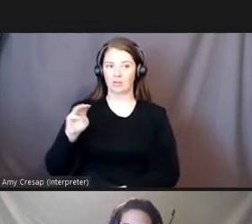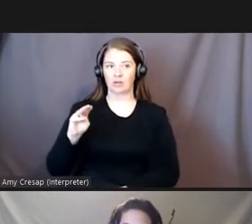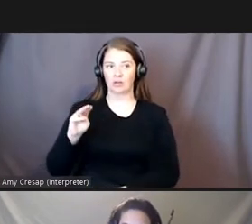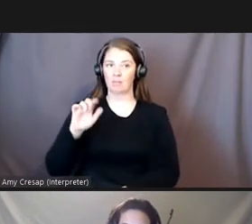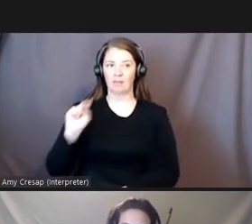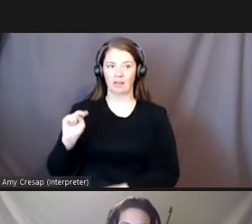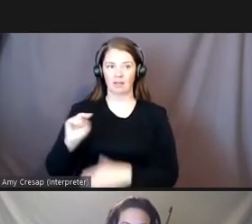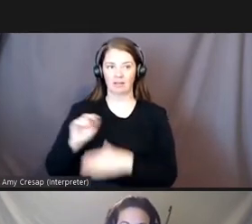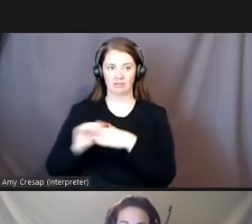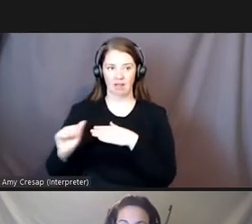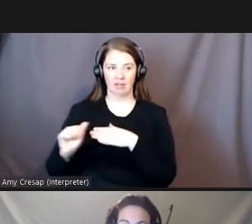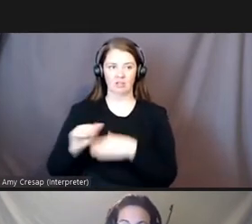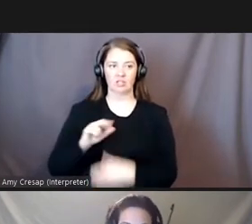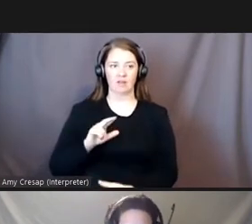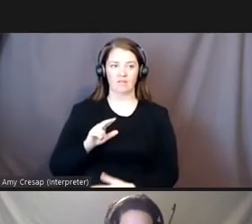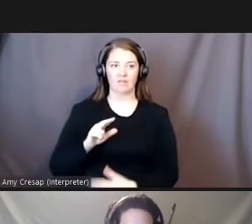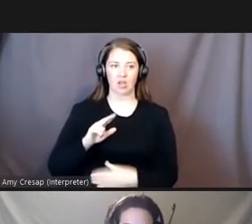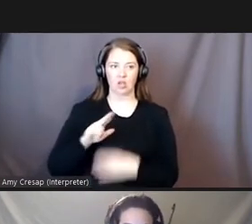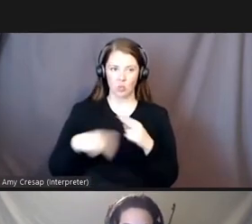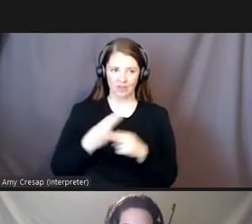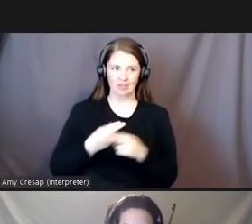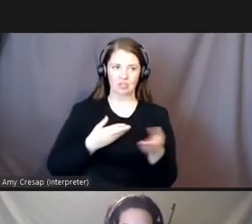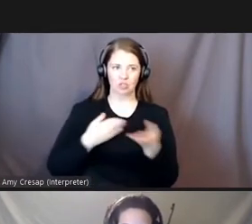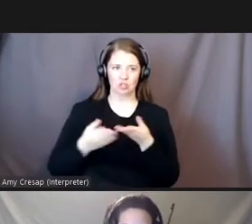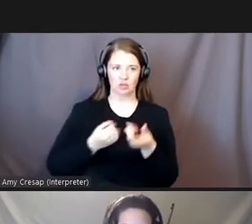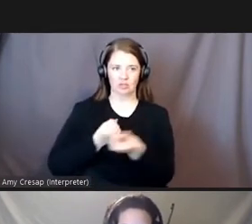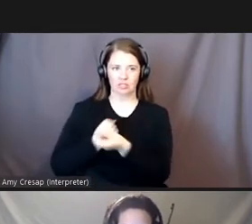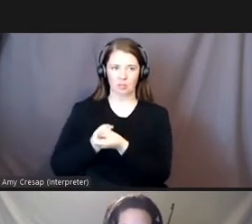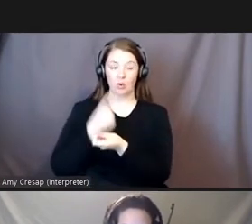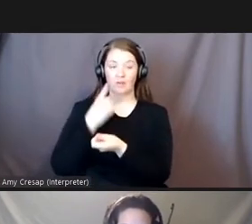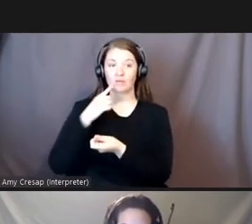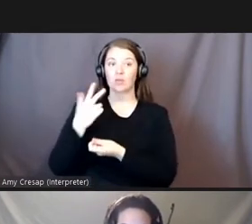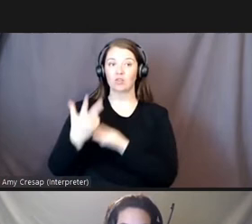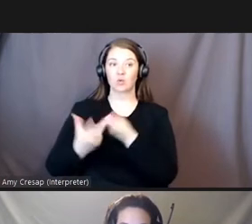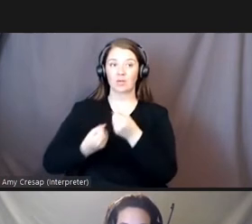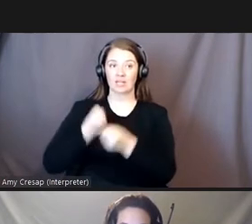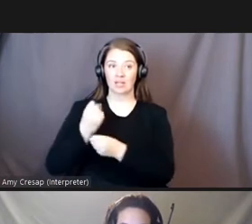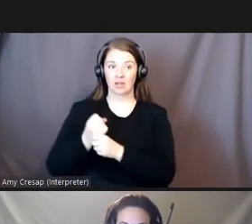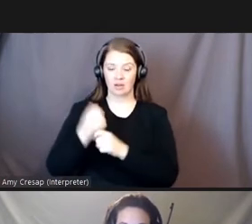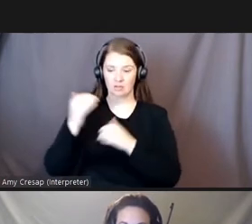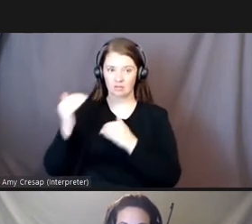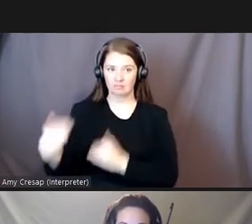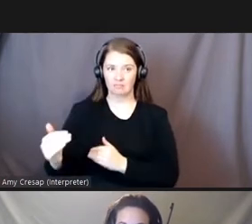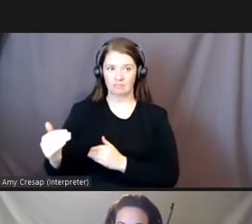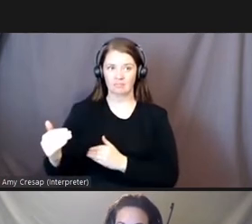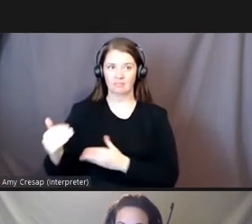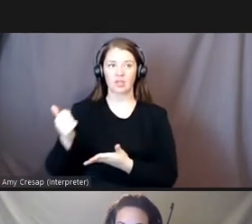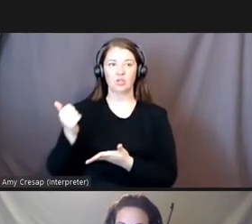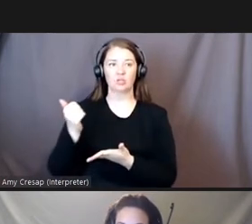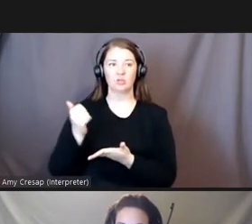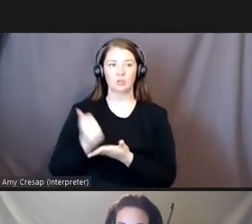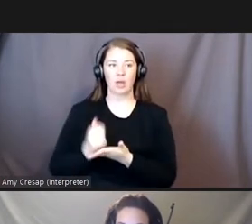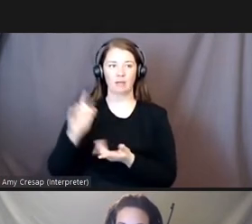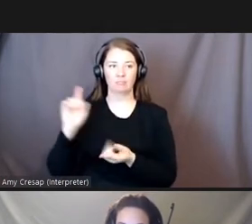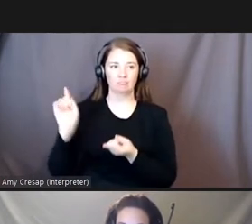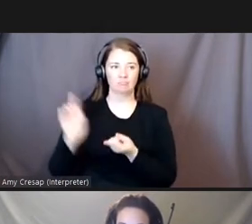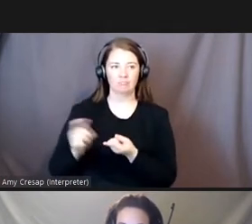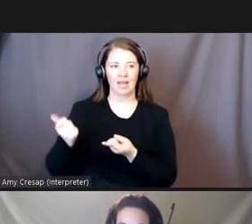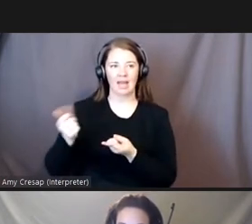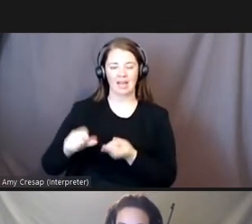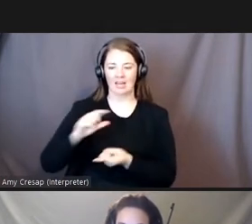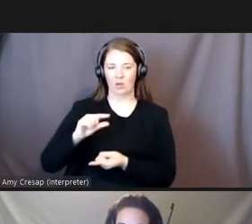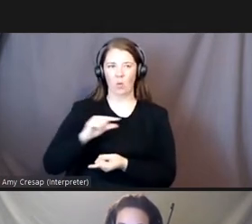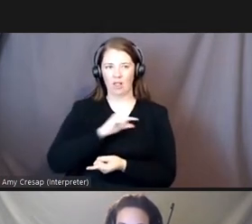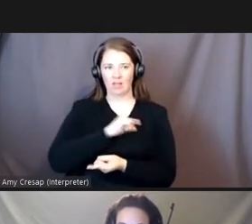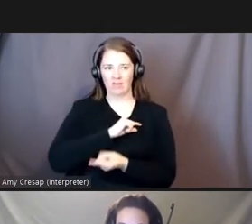universal service support over a 3-year funding period to help defray healthcare providers' qualifying costs